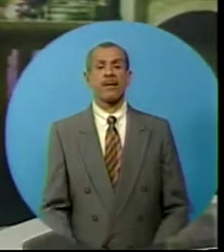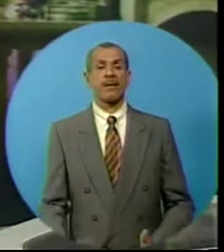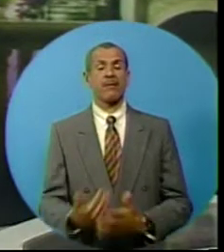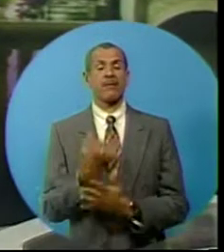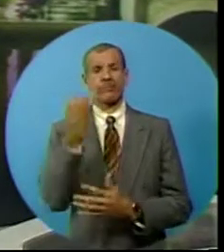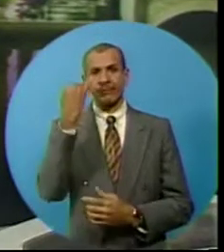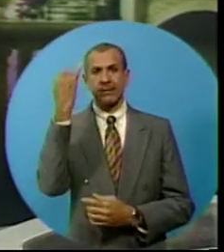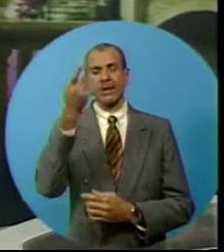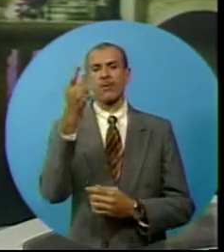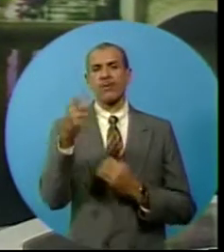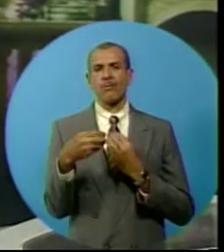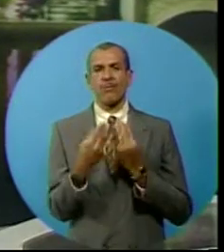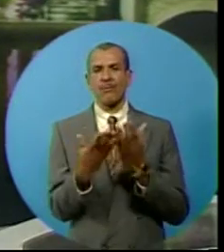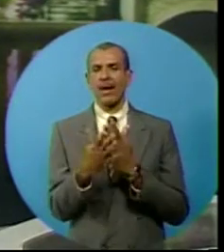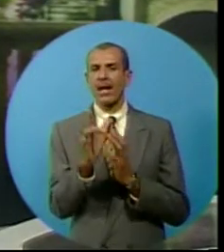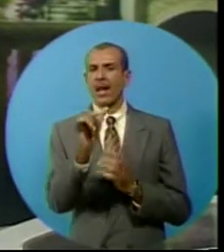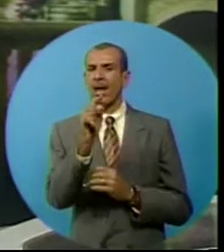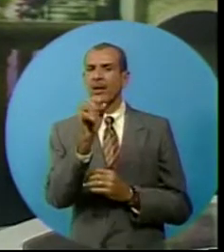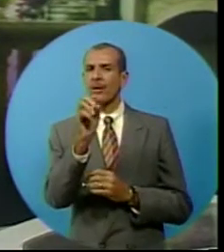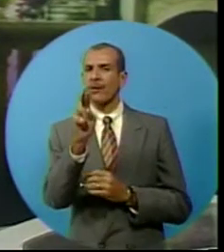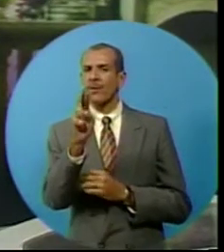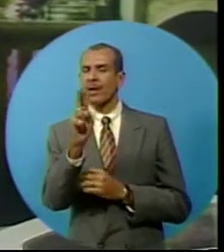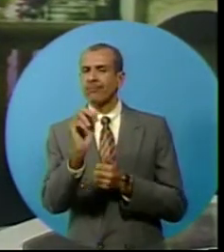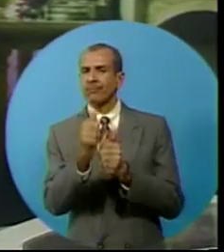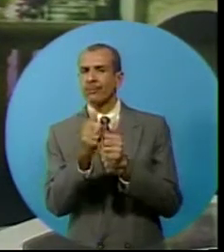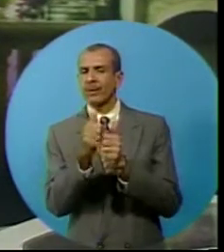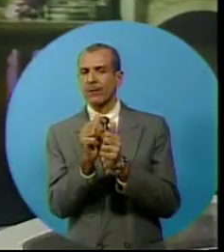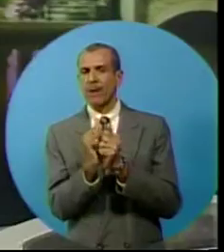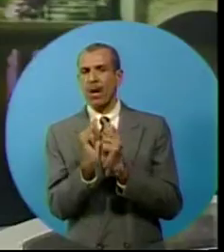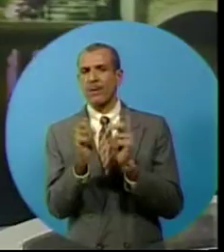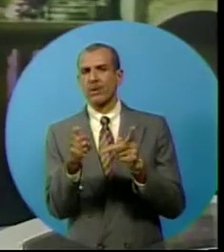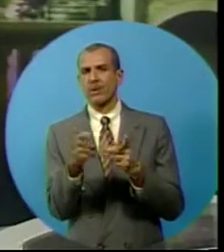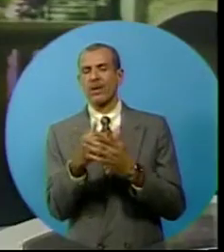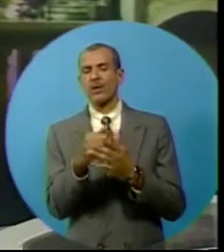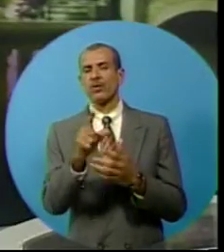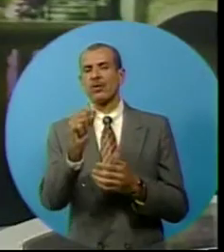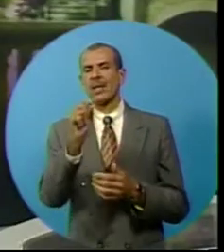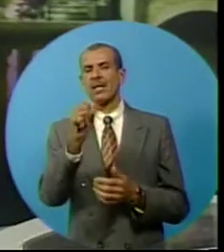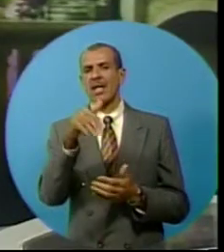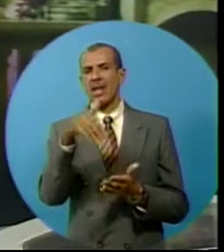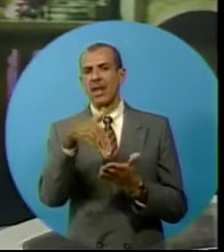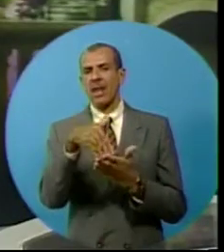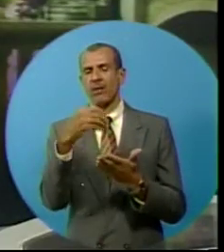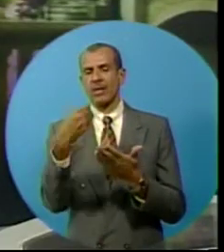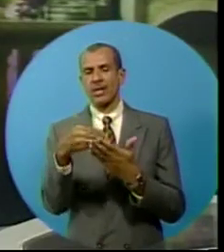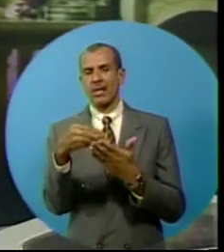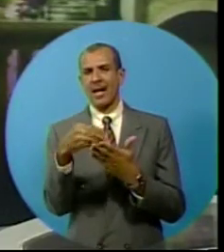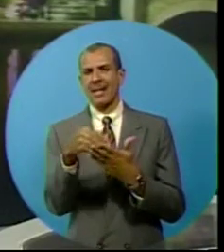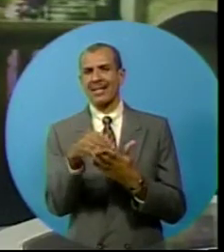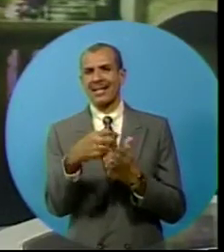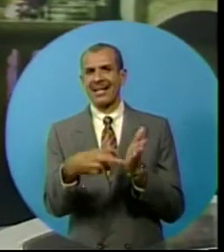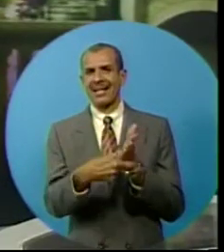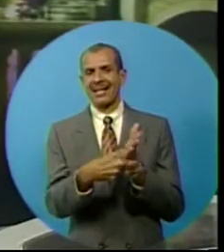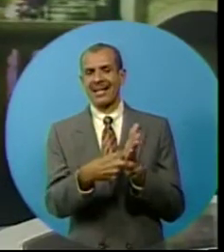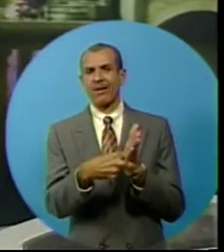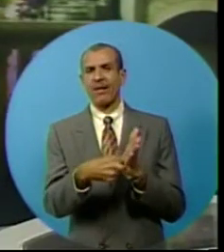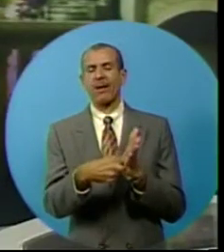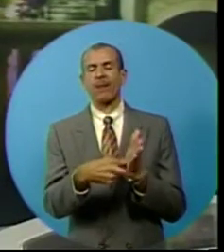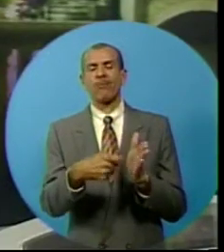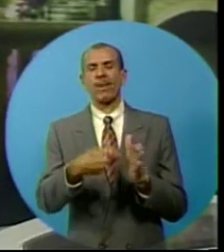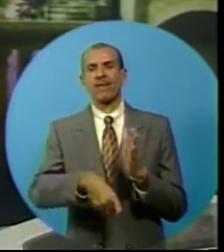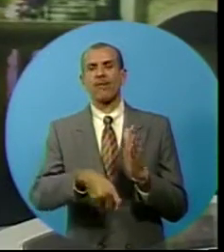The innovation will provide lottery players with the opportunity to win up to $20,000 at a ticket price of